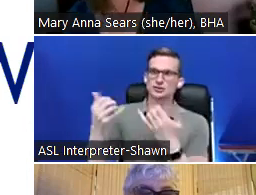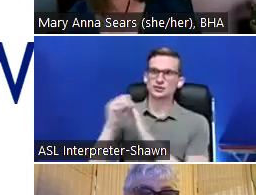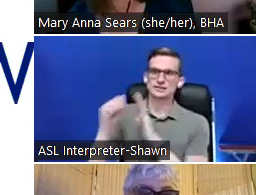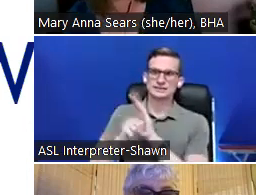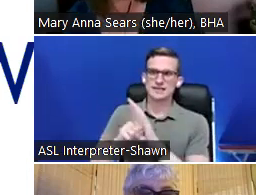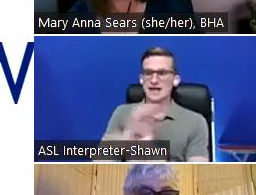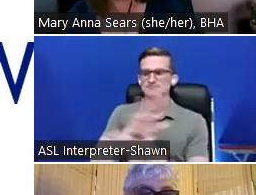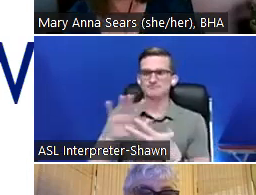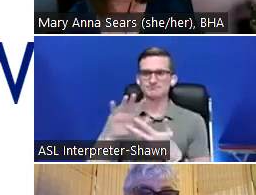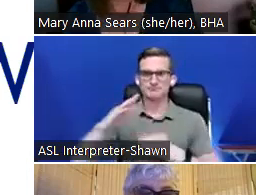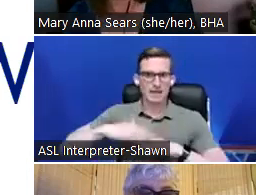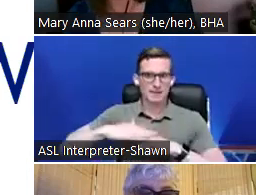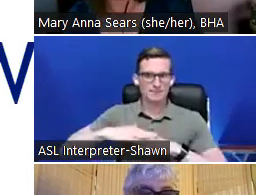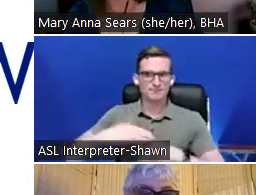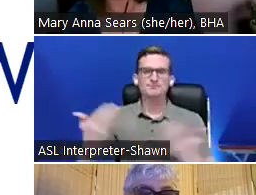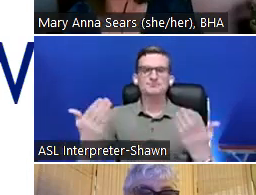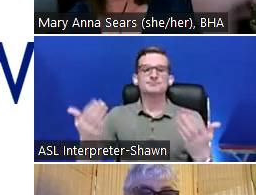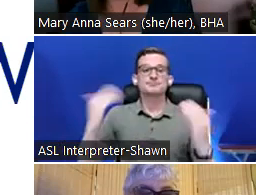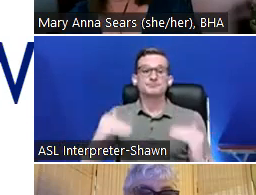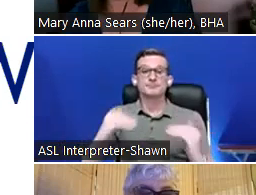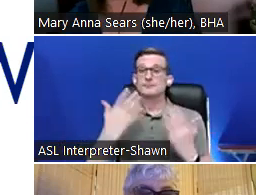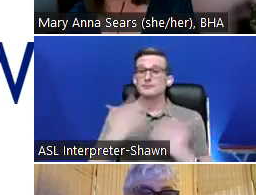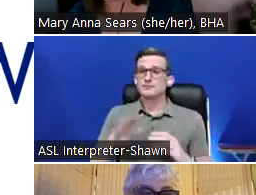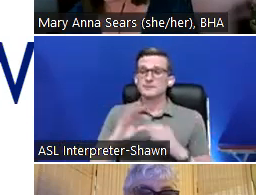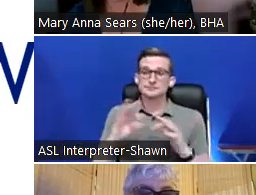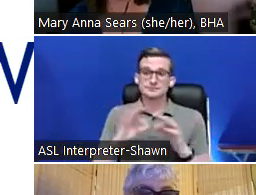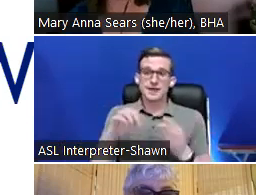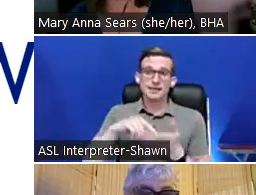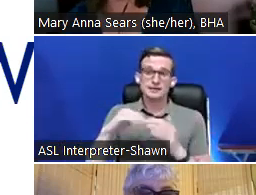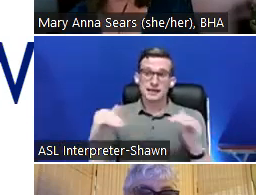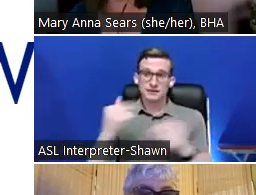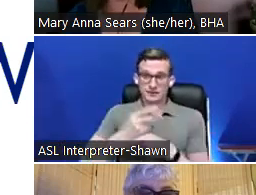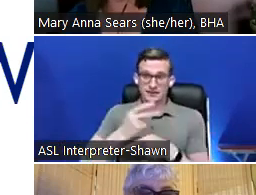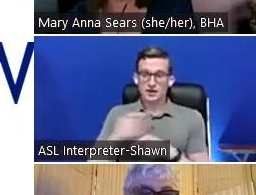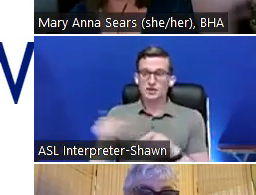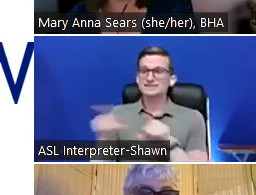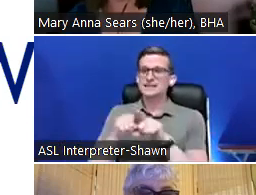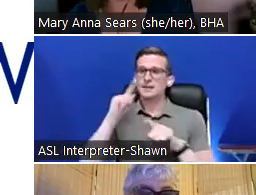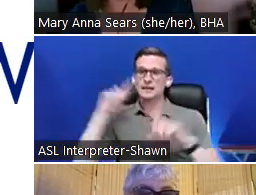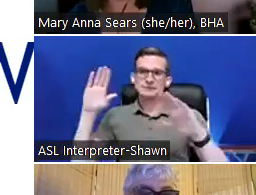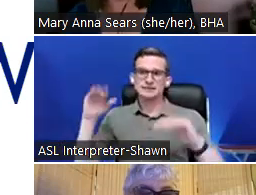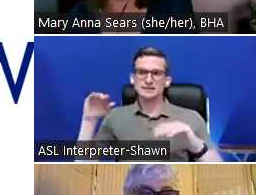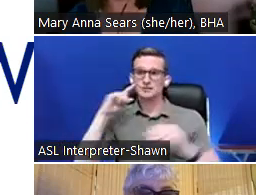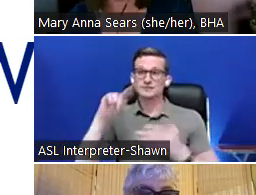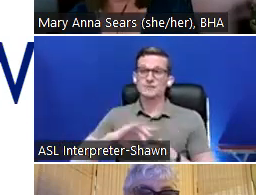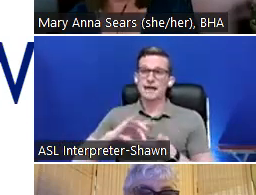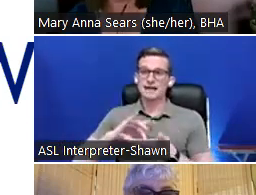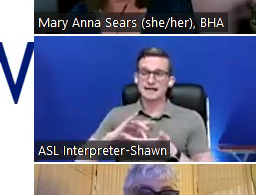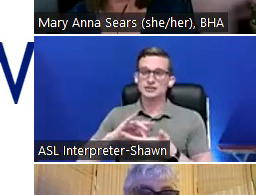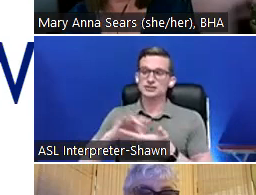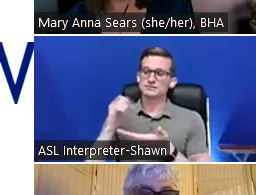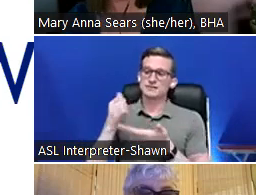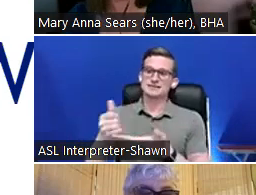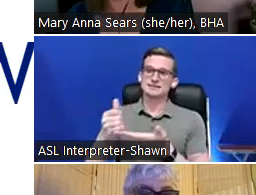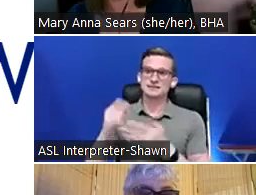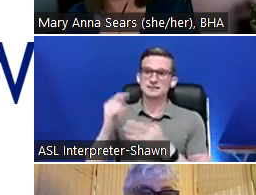So this one we've already covered. This particular level of care has the same expectations for medication-assisted treatment for withdrawal